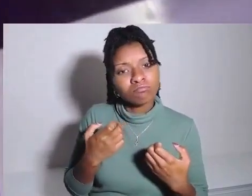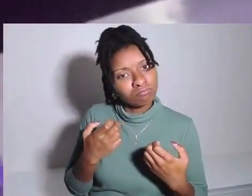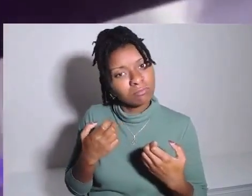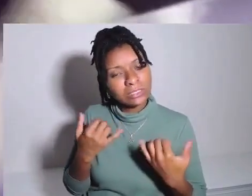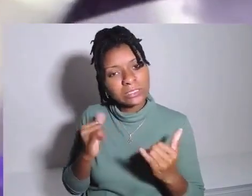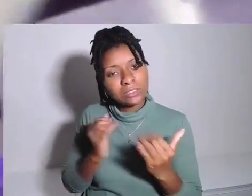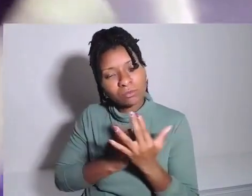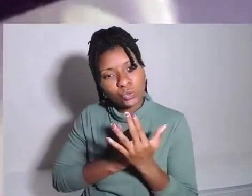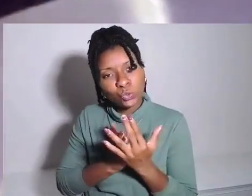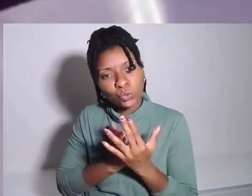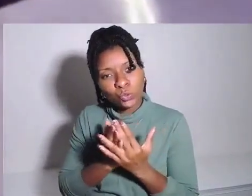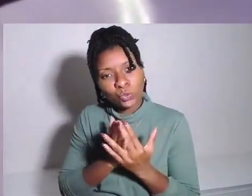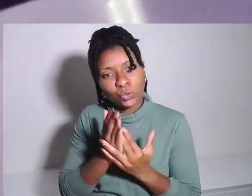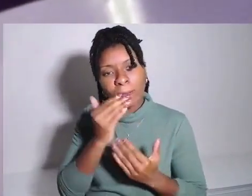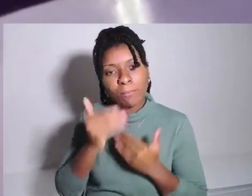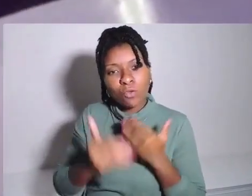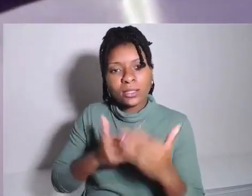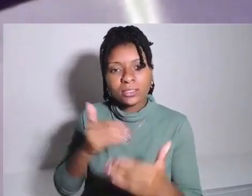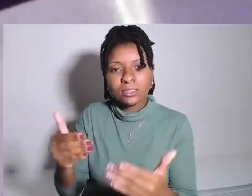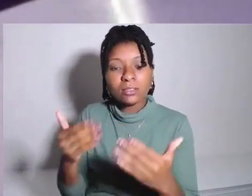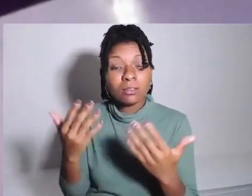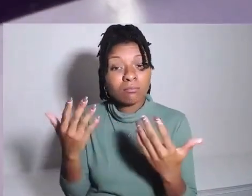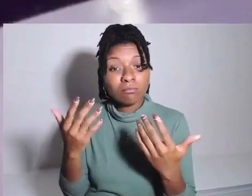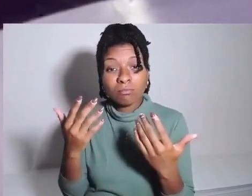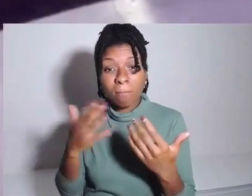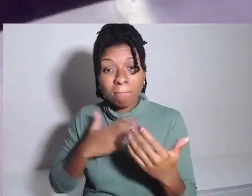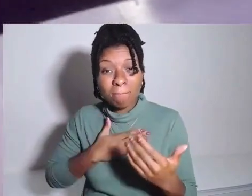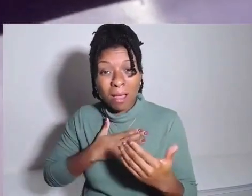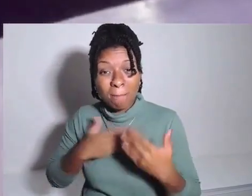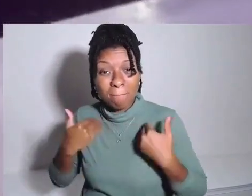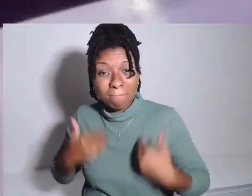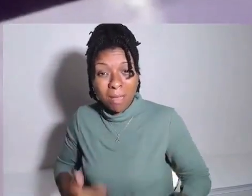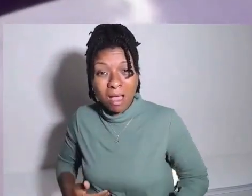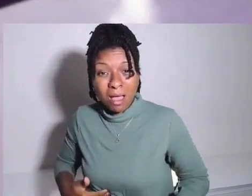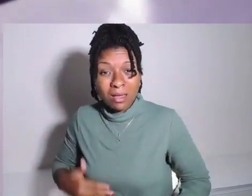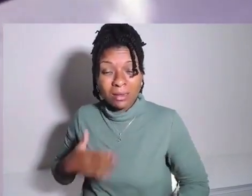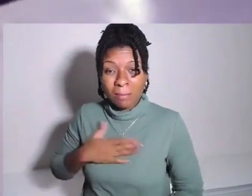my body, for my liver? What is?